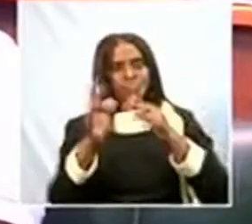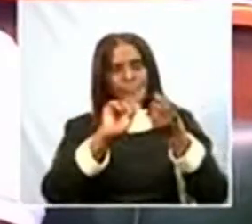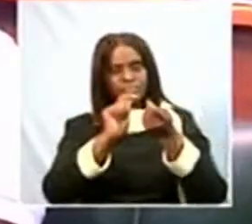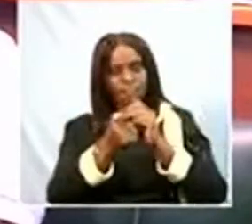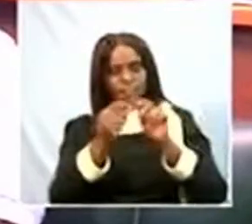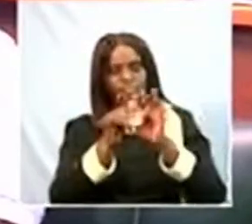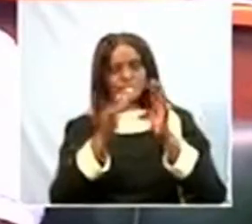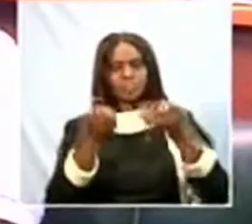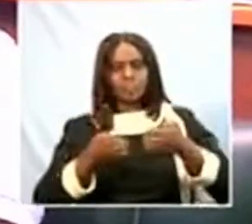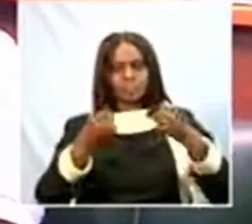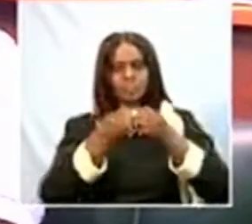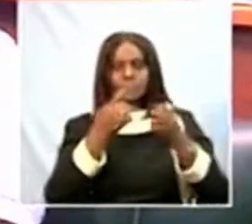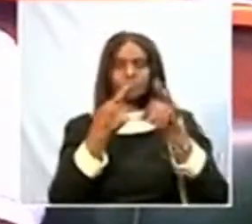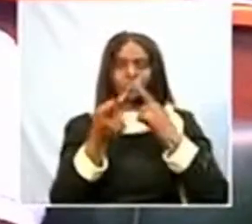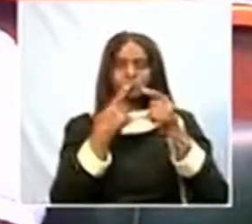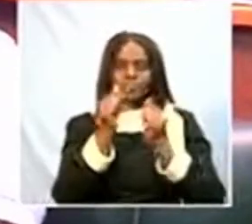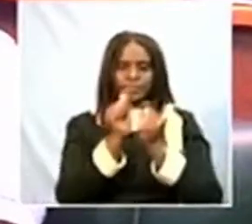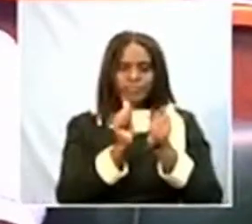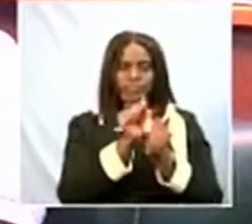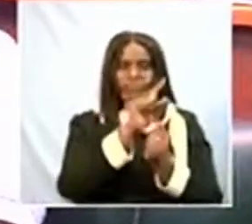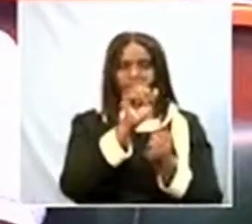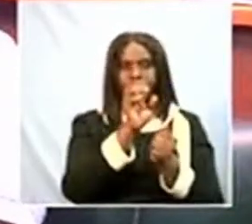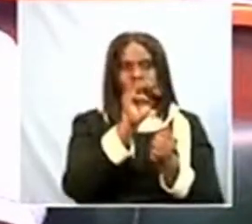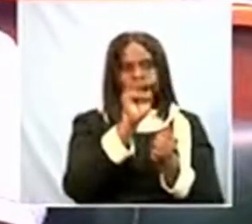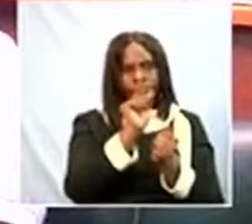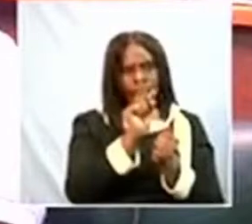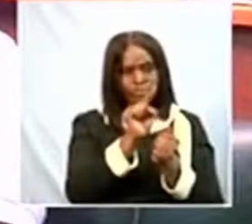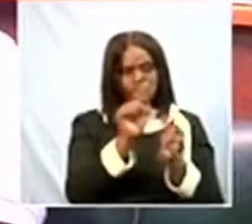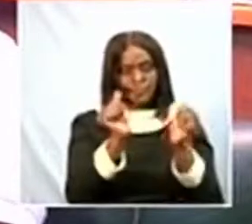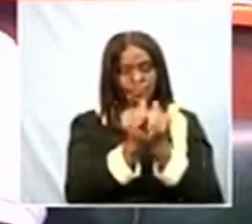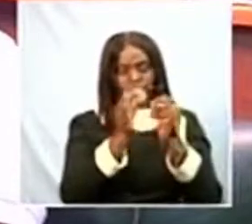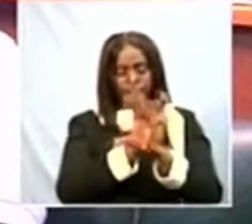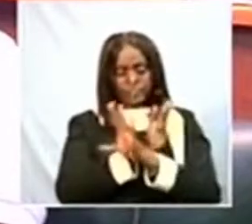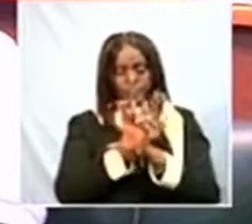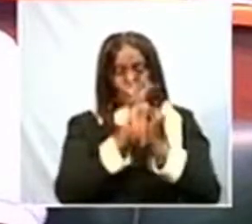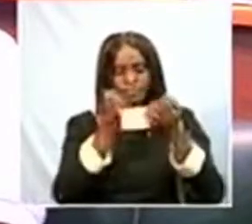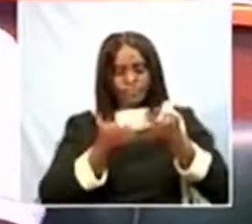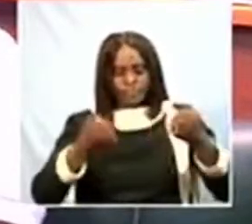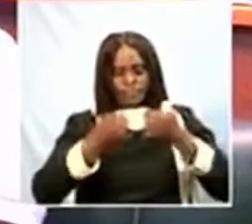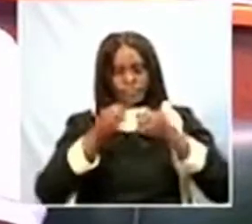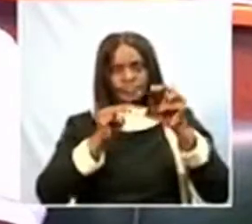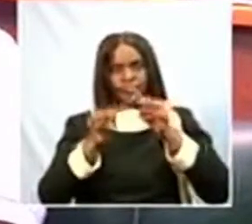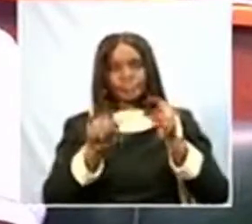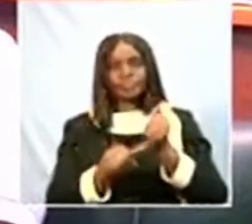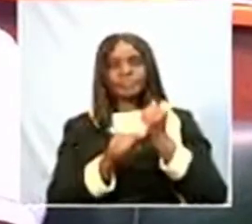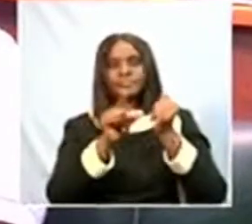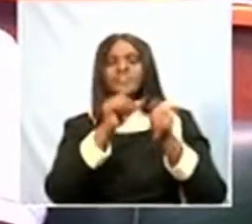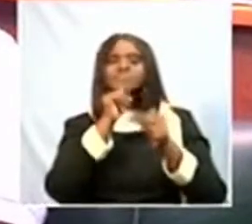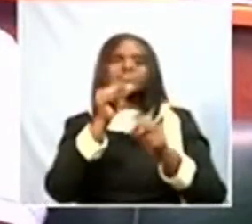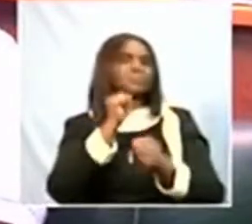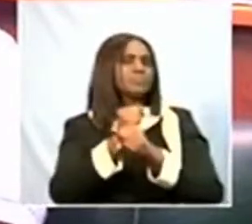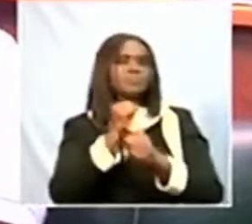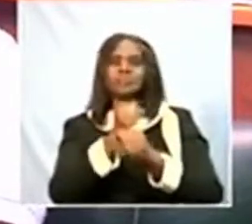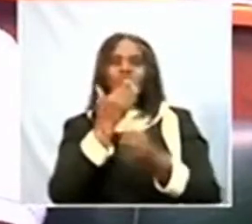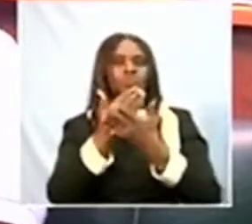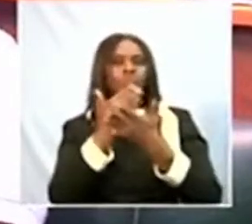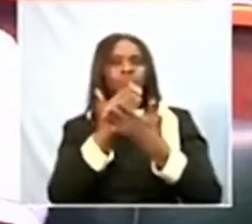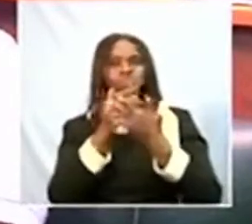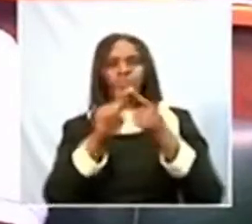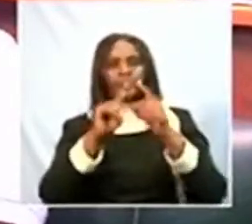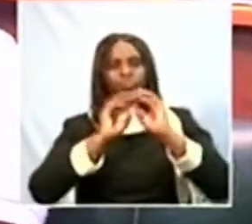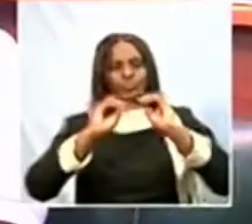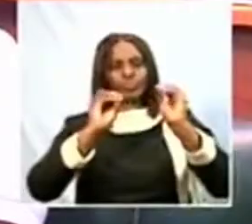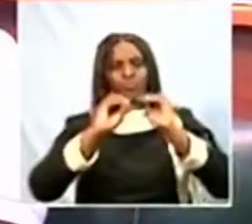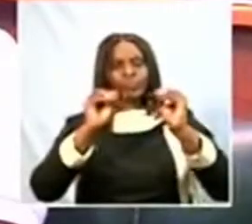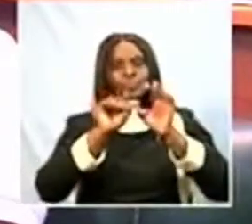environment clearly means to say that the ZEMA, also known as the Zambia Environmental Management Agency, is not doing its mandated duties to